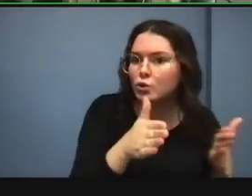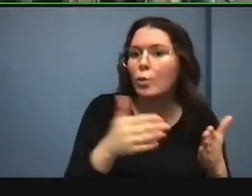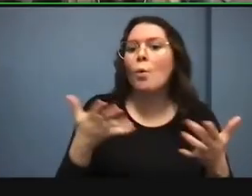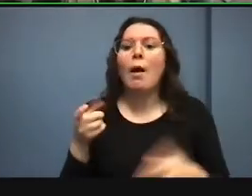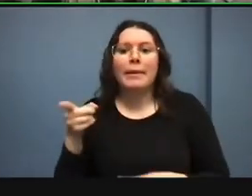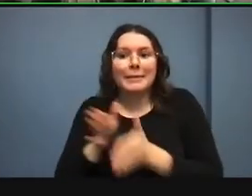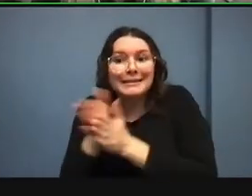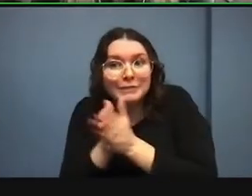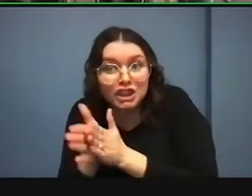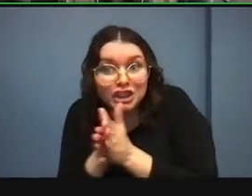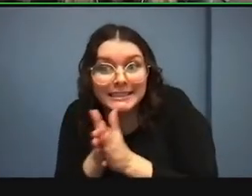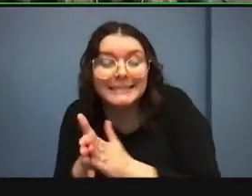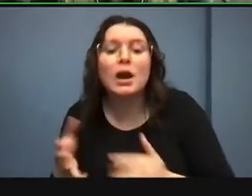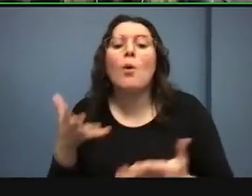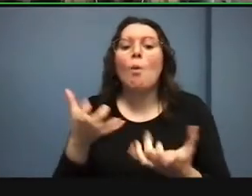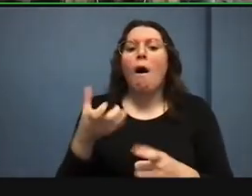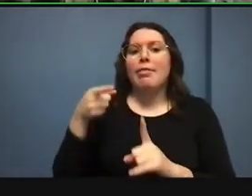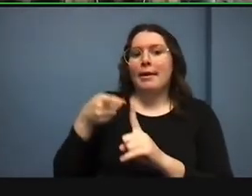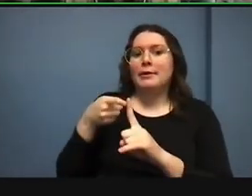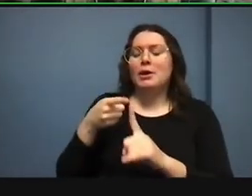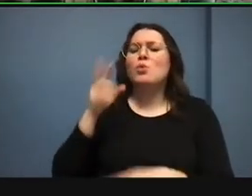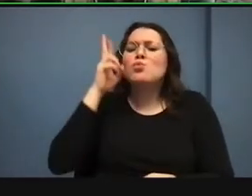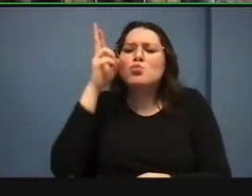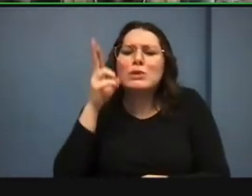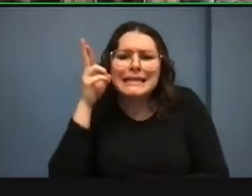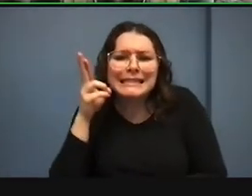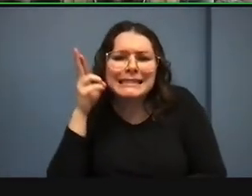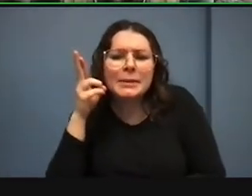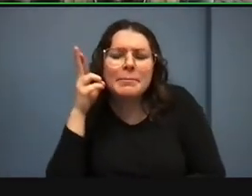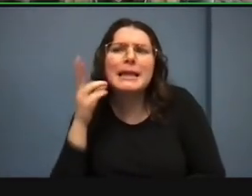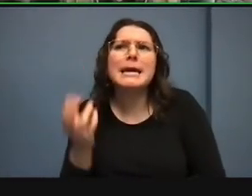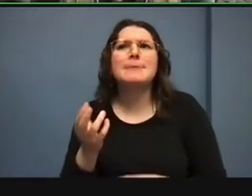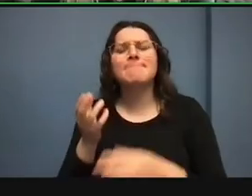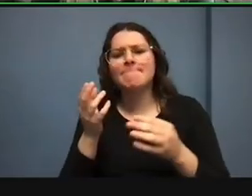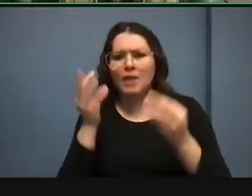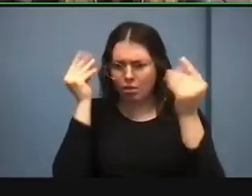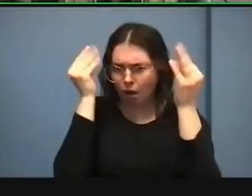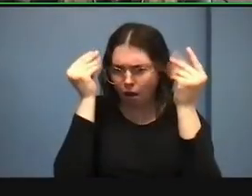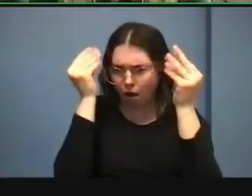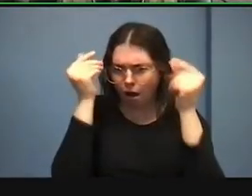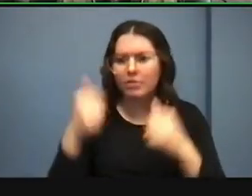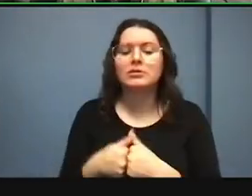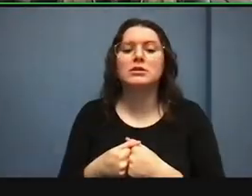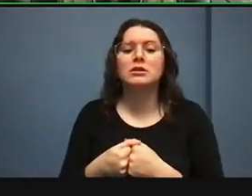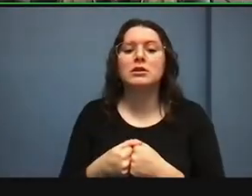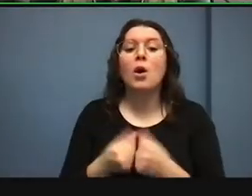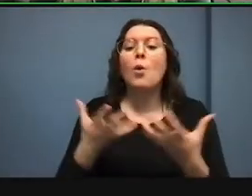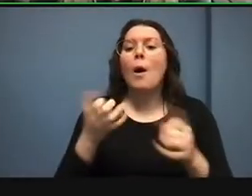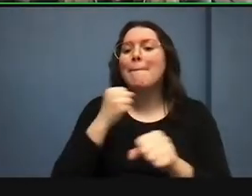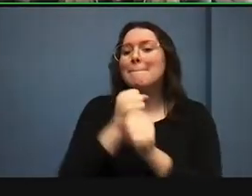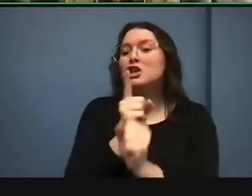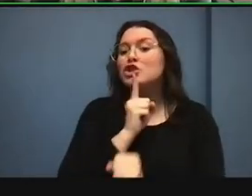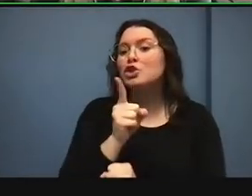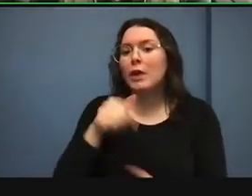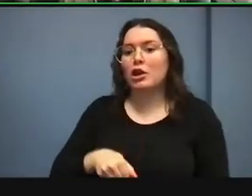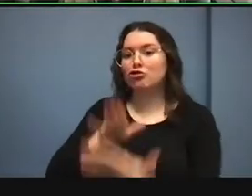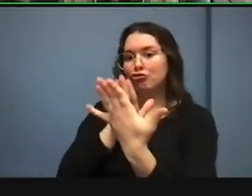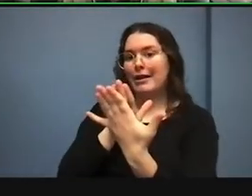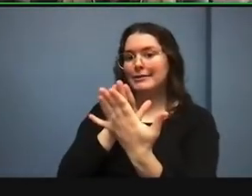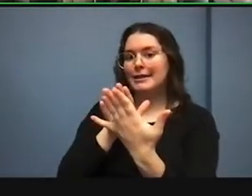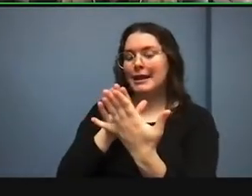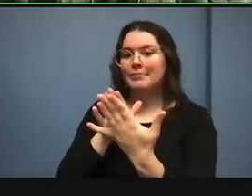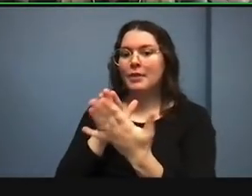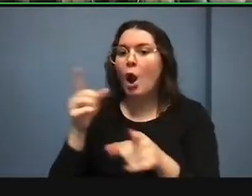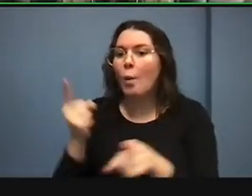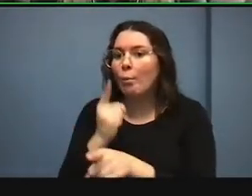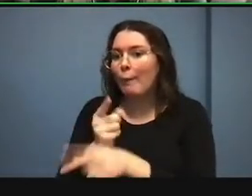ambitious. We want it to be reasonably calculated. And we want to make sure that we're addressing that appropriate